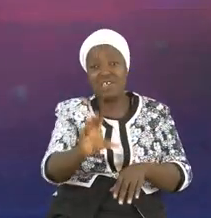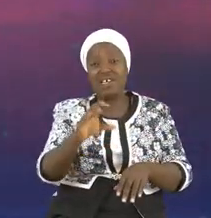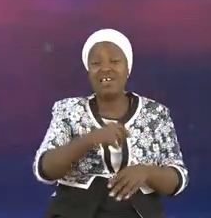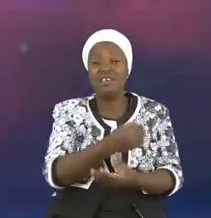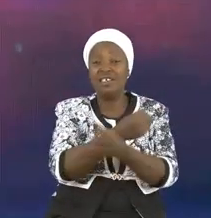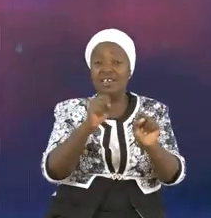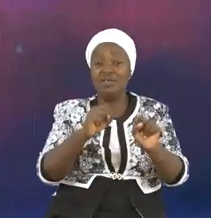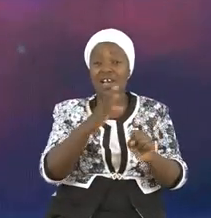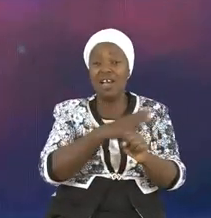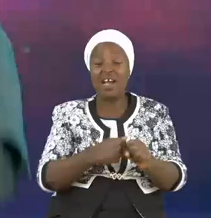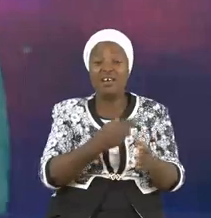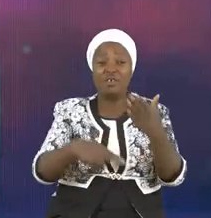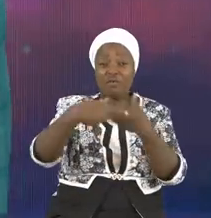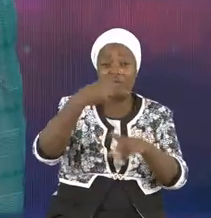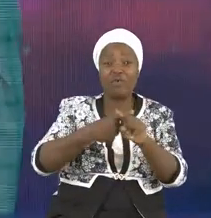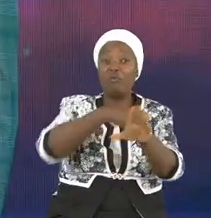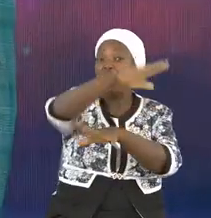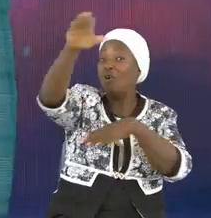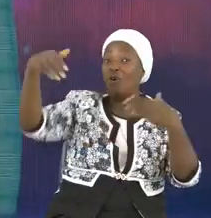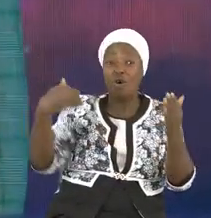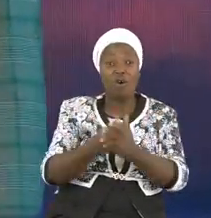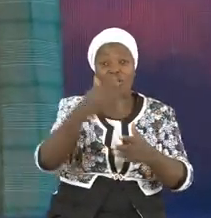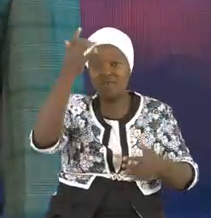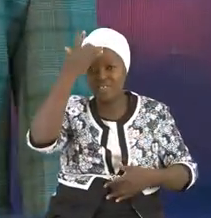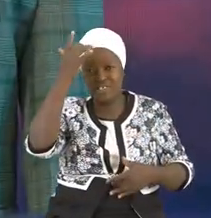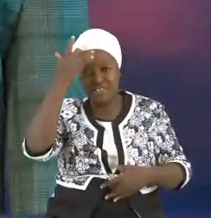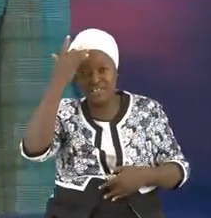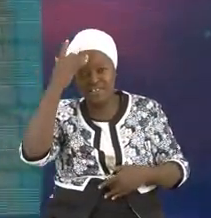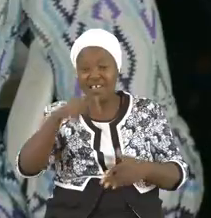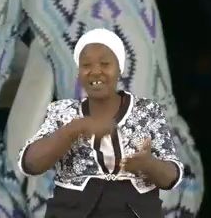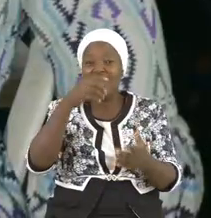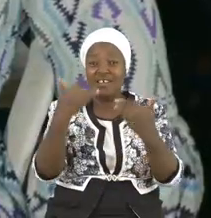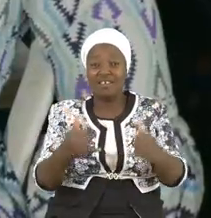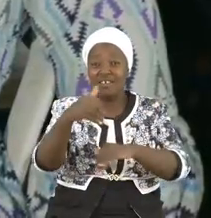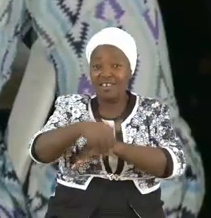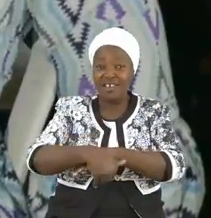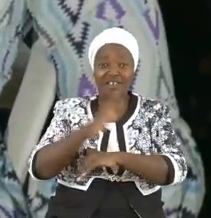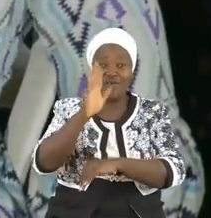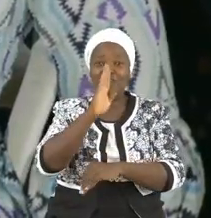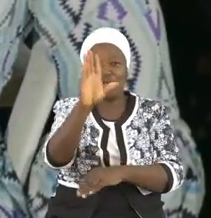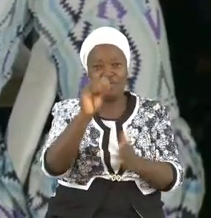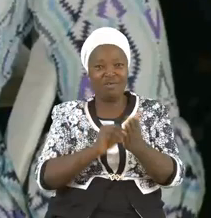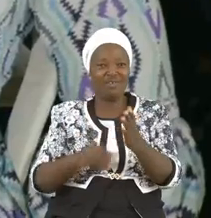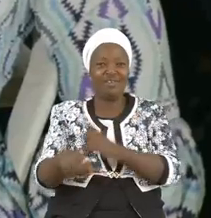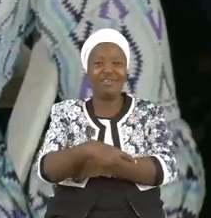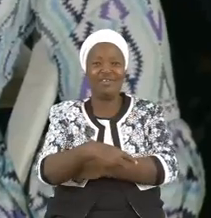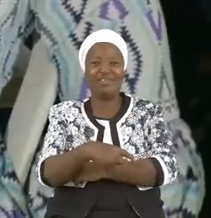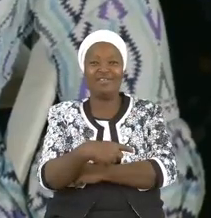from all sicknesses, tonight will be your D-Day. Number